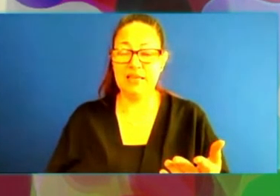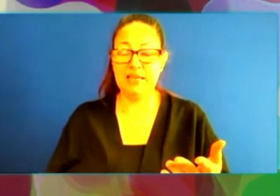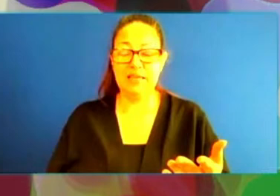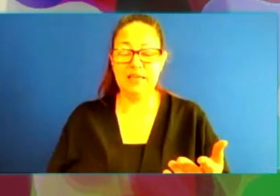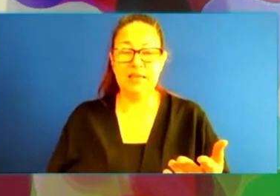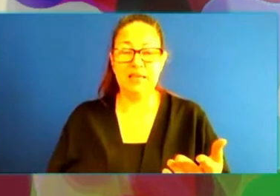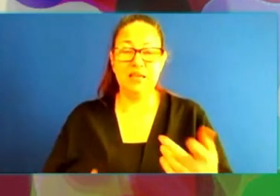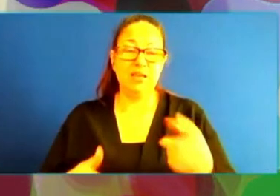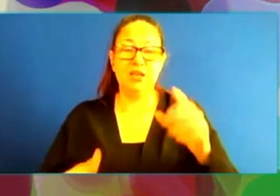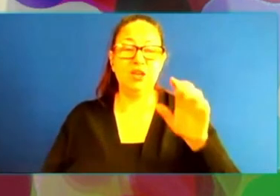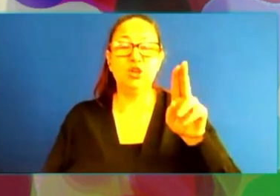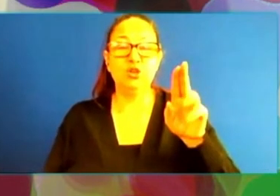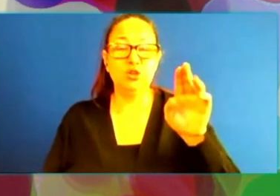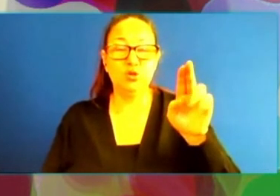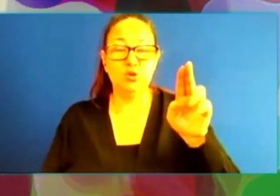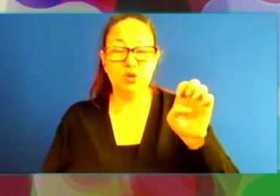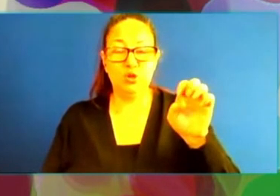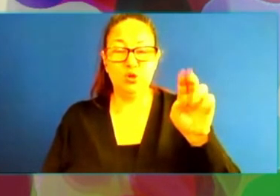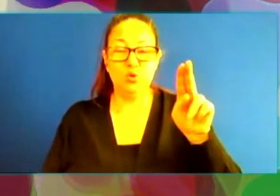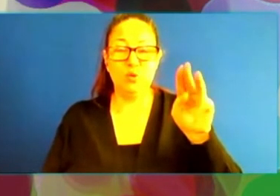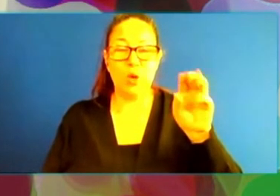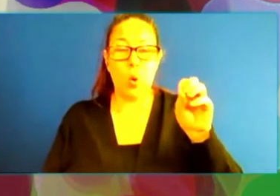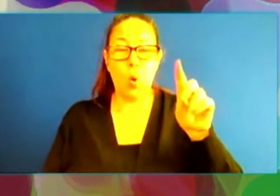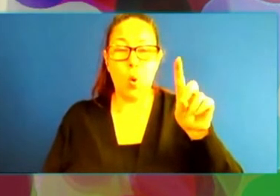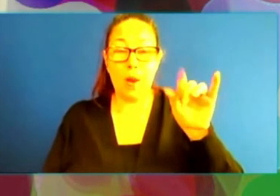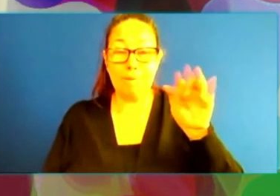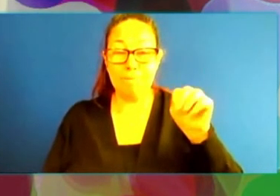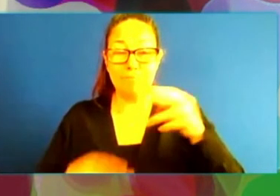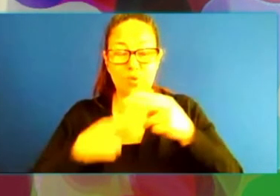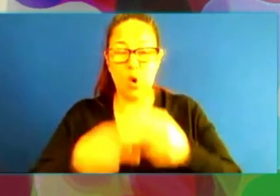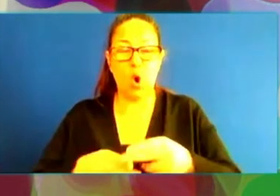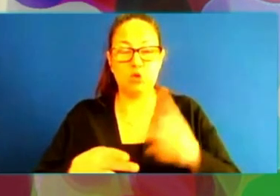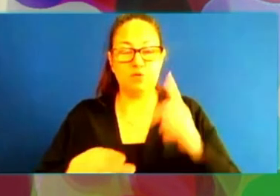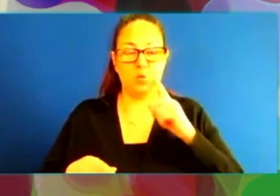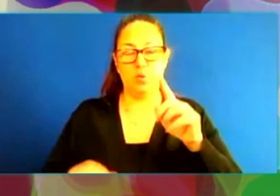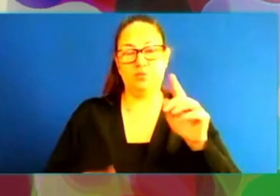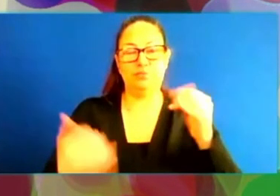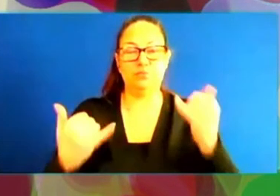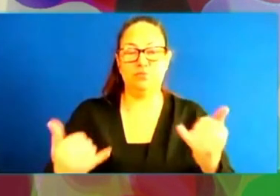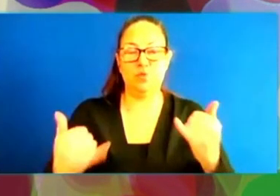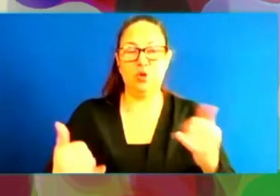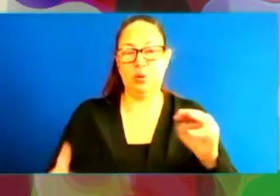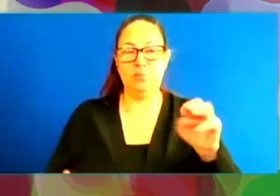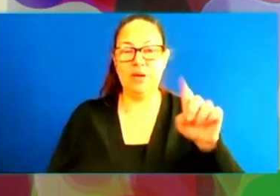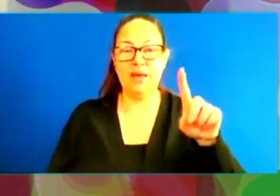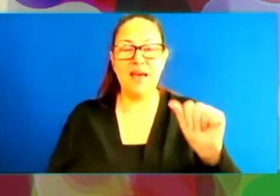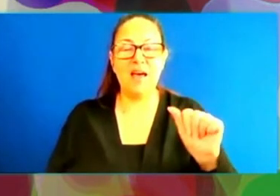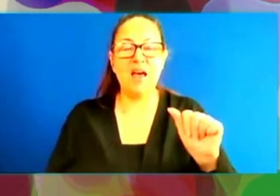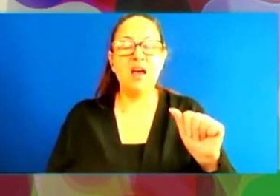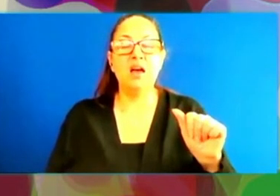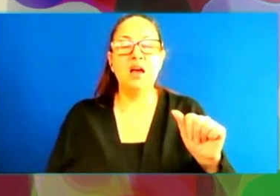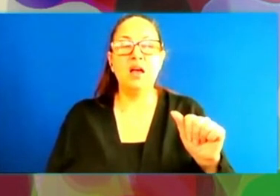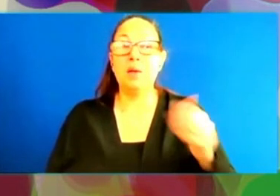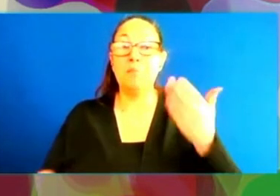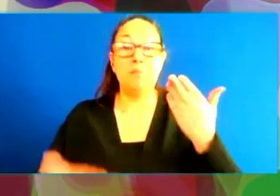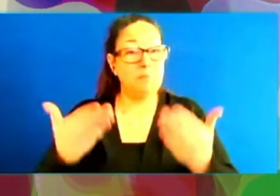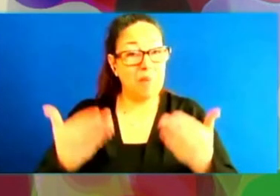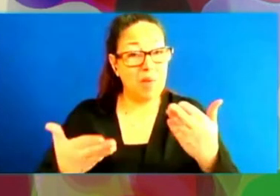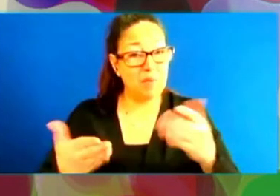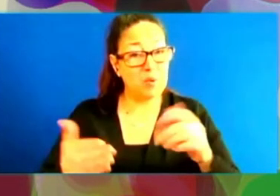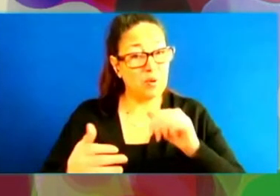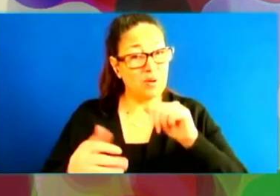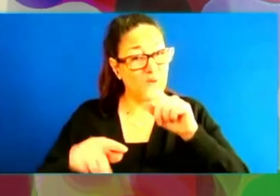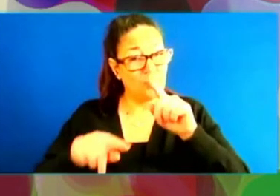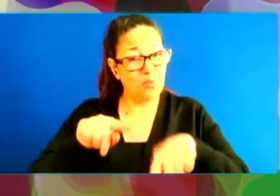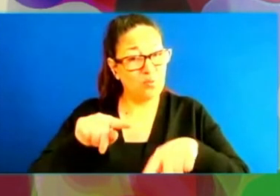Yumi Odom calls it Eurostream media today, which I wonder, it would not have been possible 10 years ago. So we